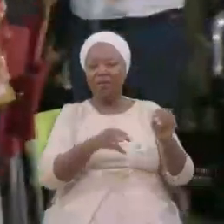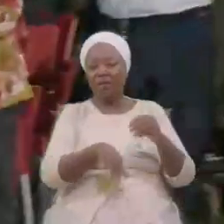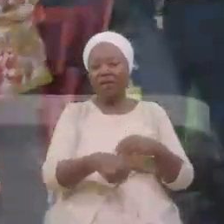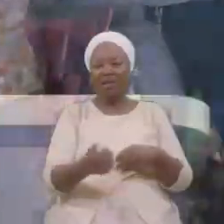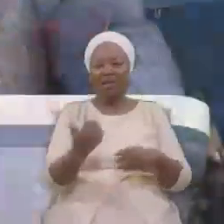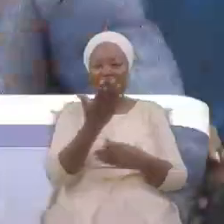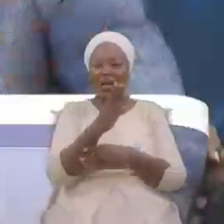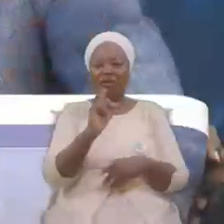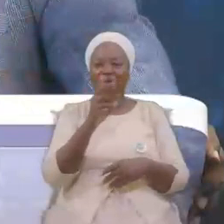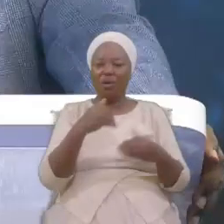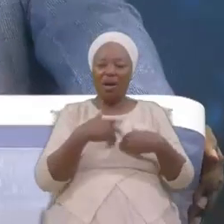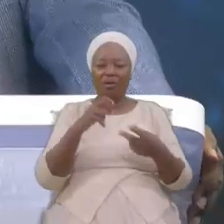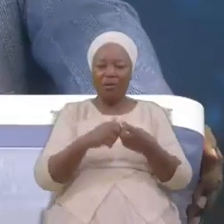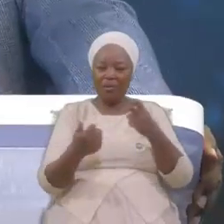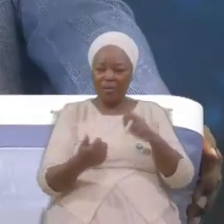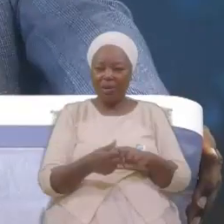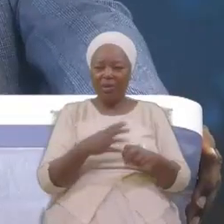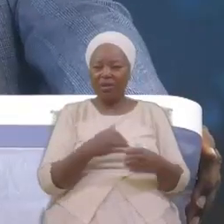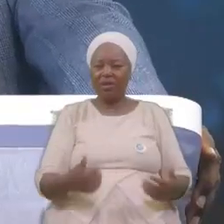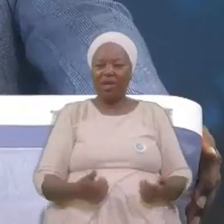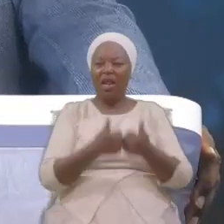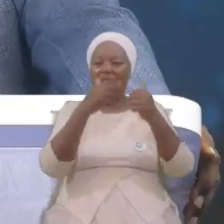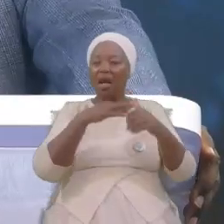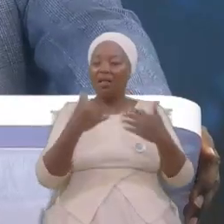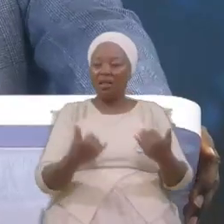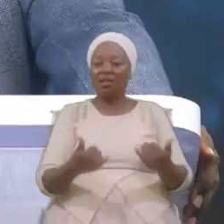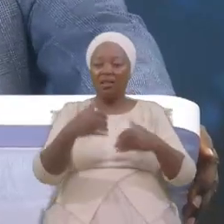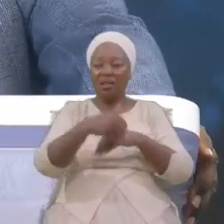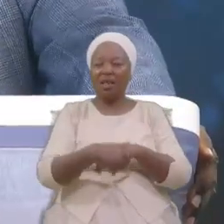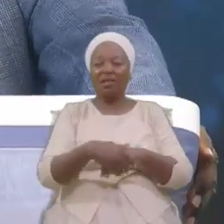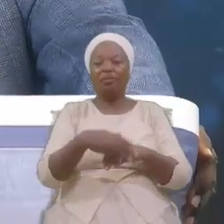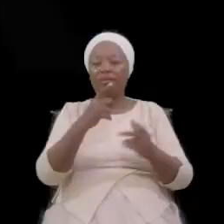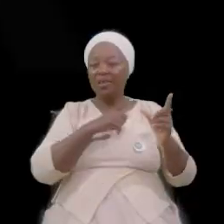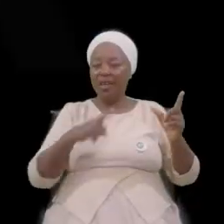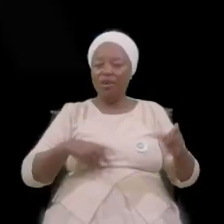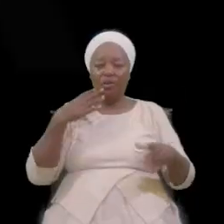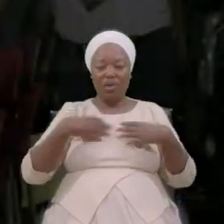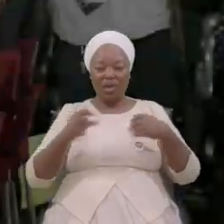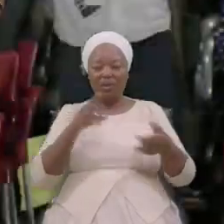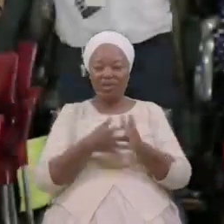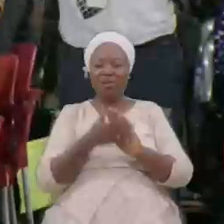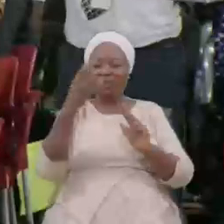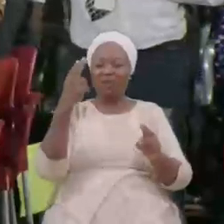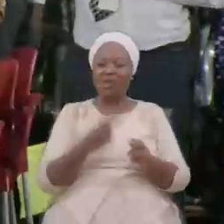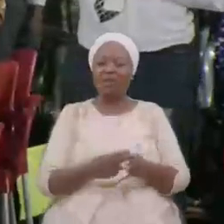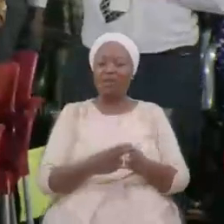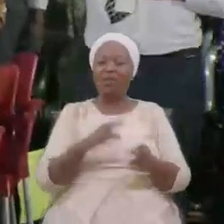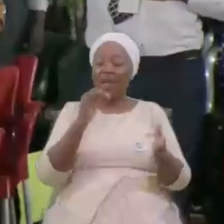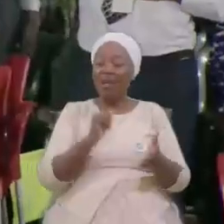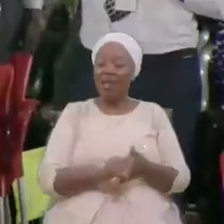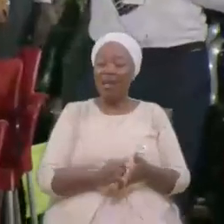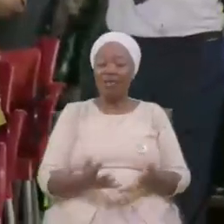the challenge, and tonight the Lord will heal you. Amen. That load